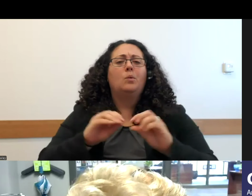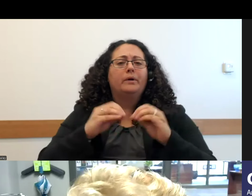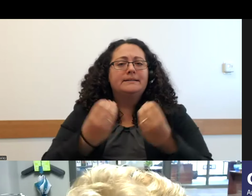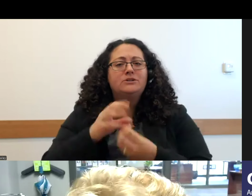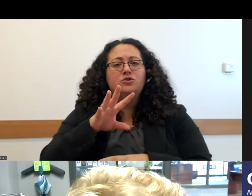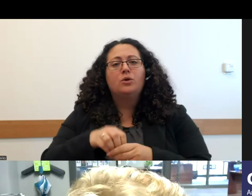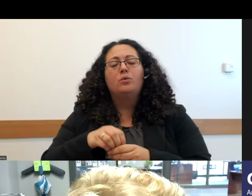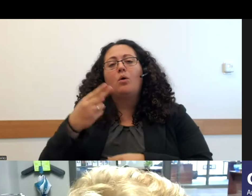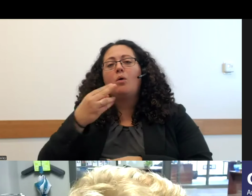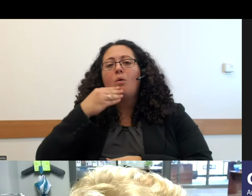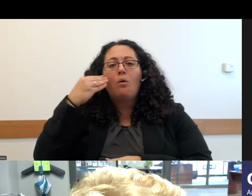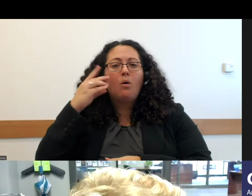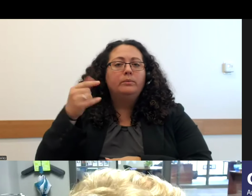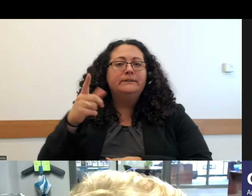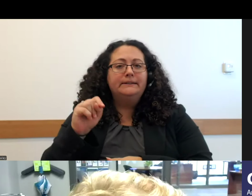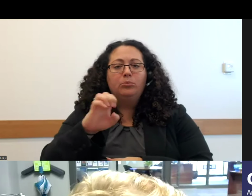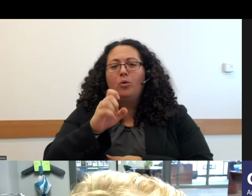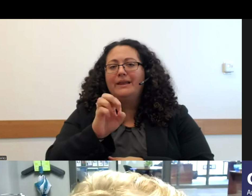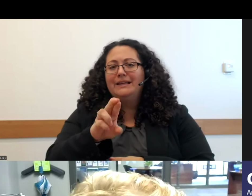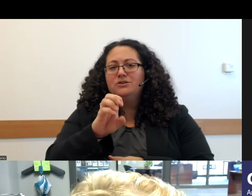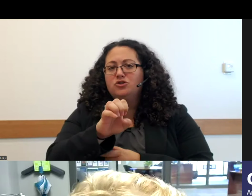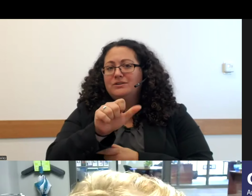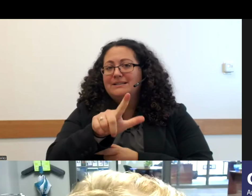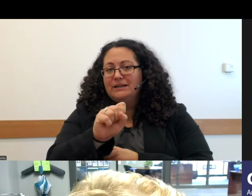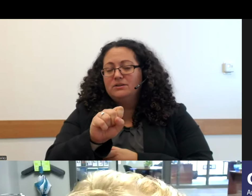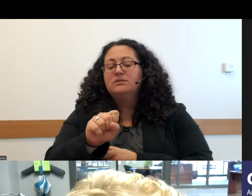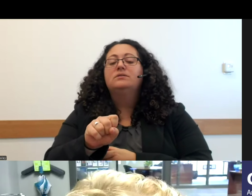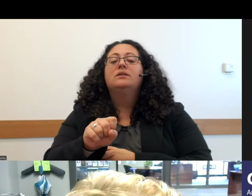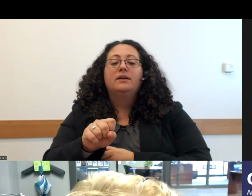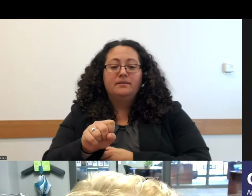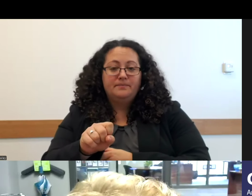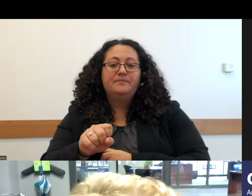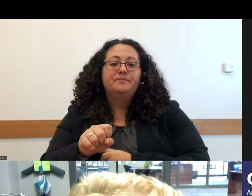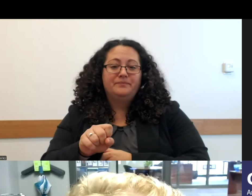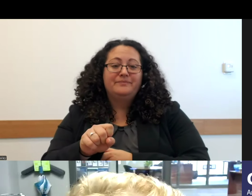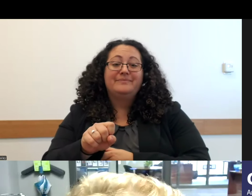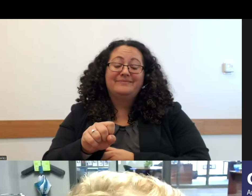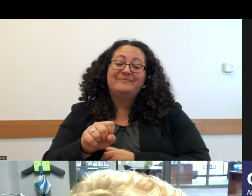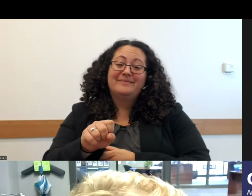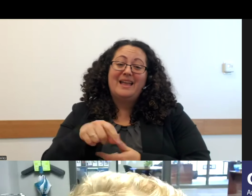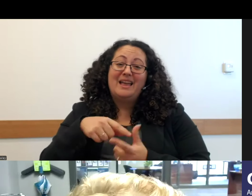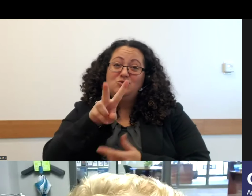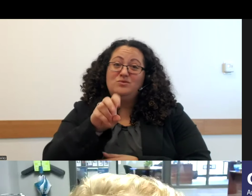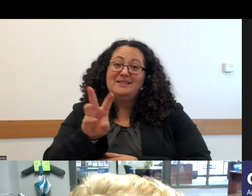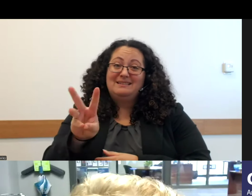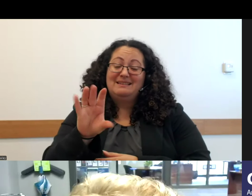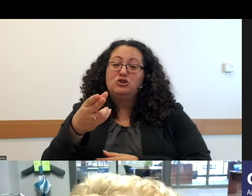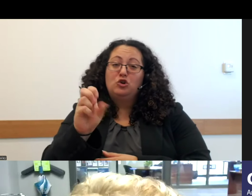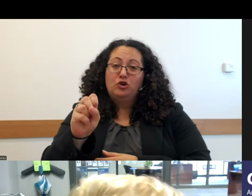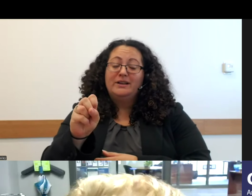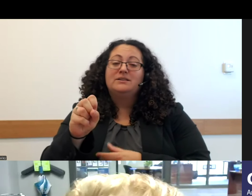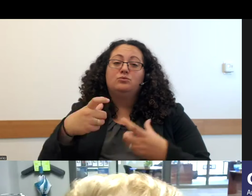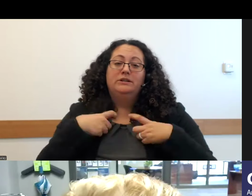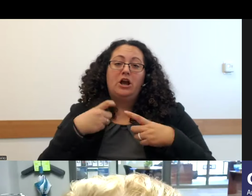Home Depot and Easter Seals. In 2006, Chris retired after 23 years service in the U.S. Army and